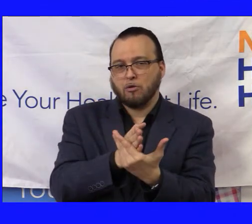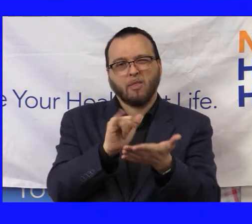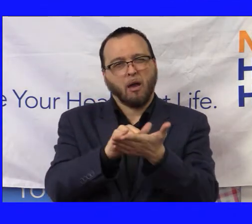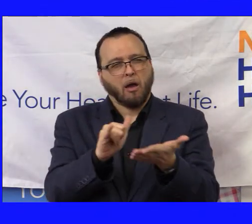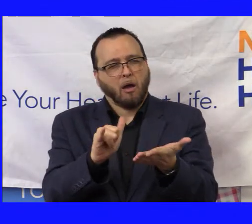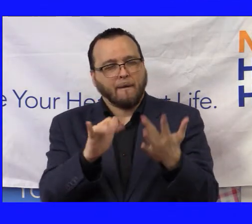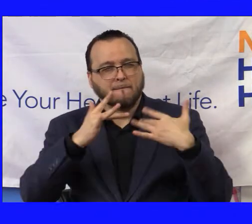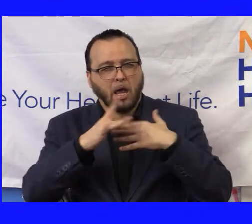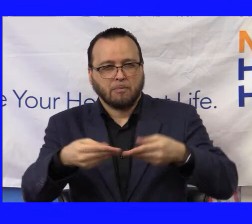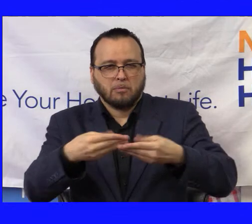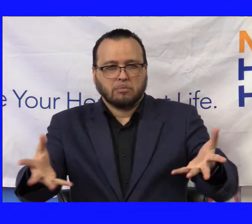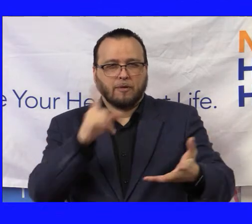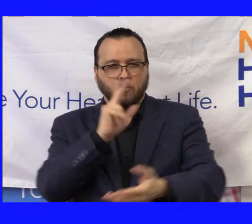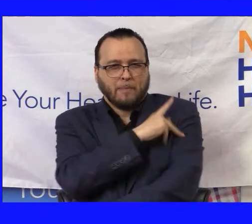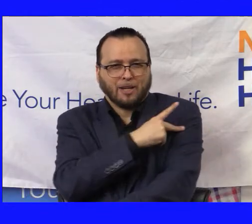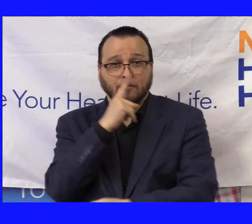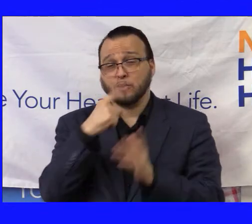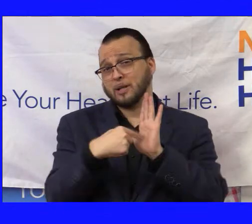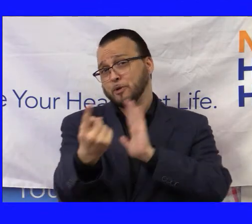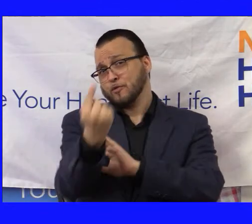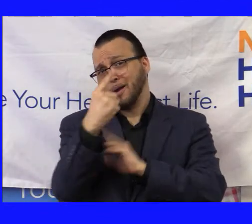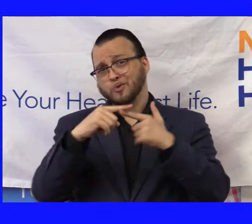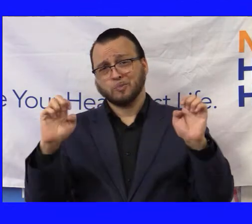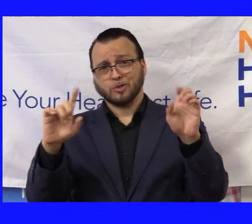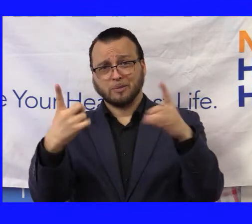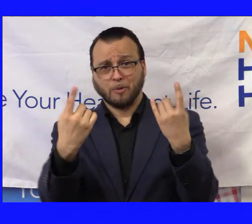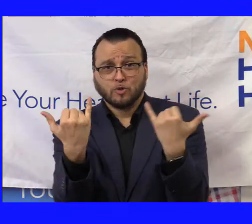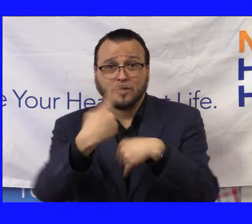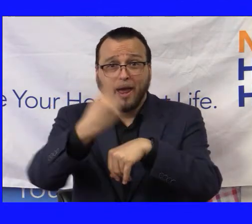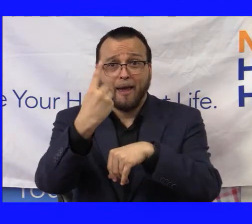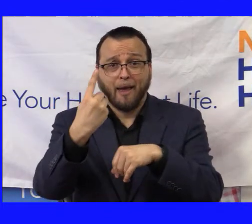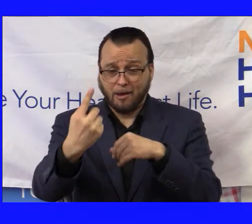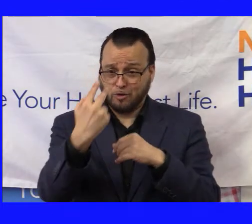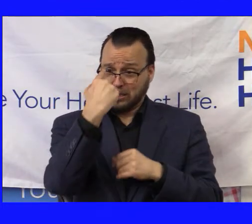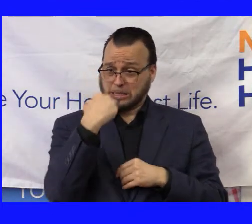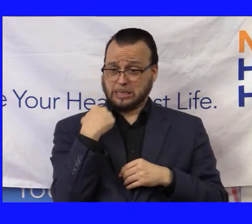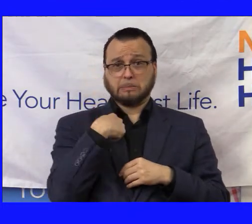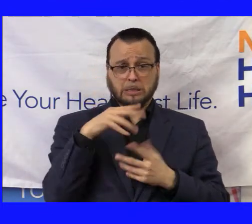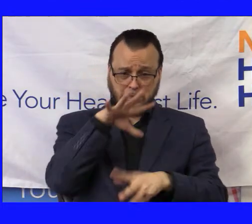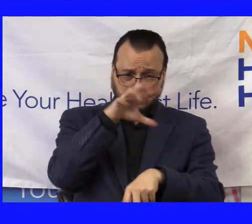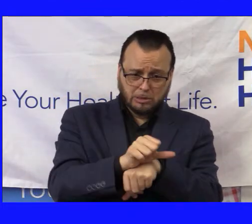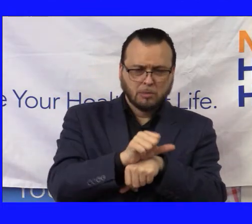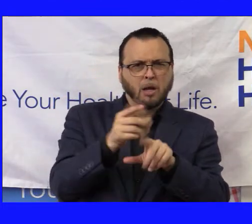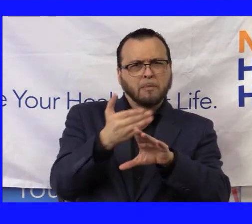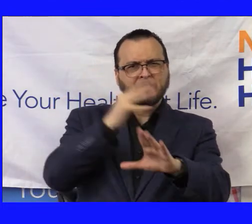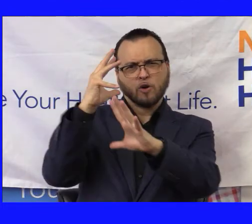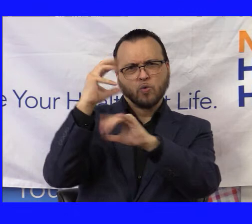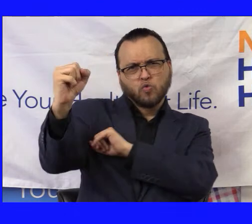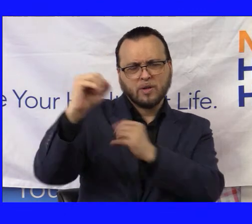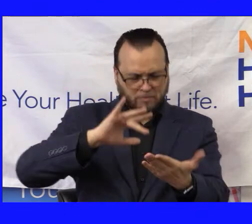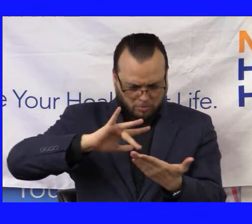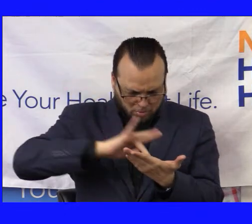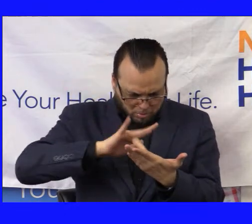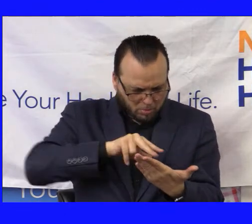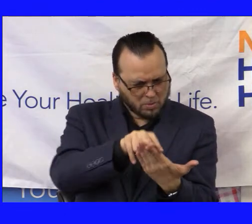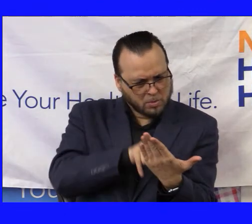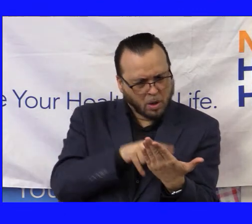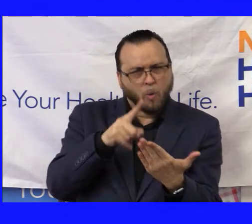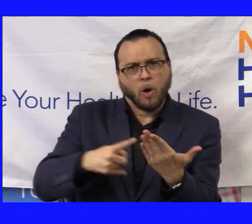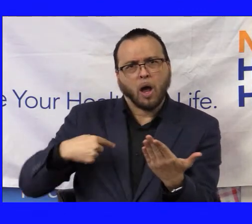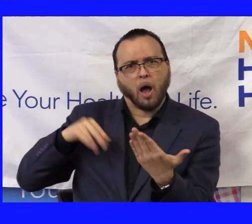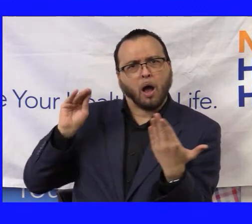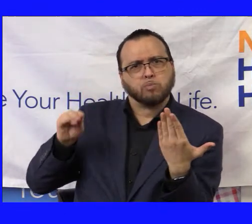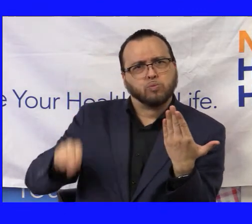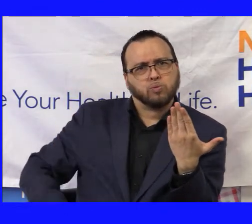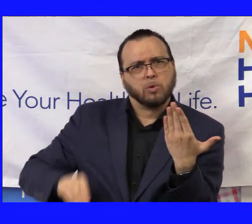available to our patients. If you come to see me in the emergency department today, you can at the end of that visit, log in and read the note that I